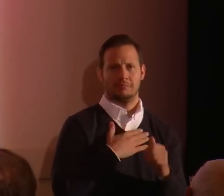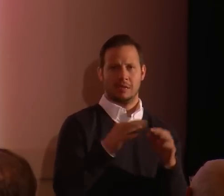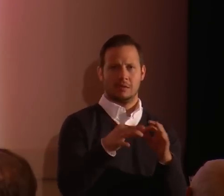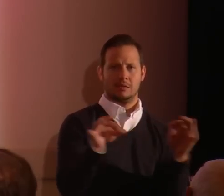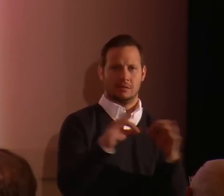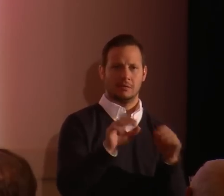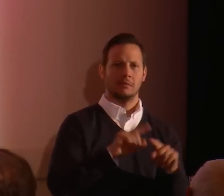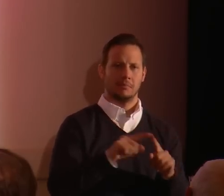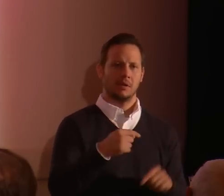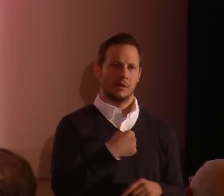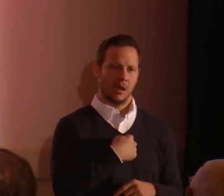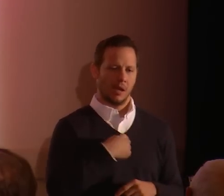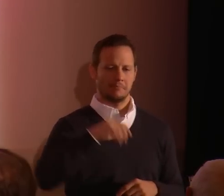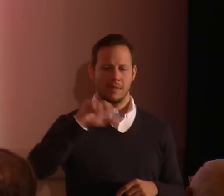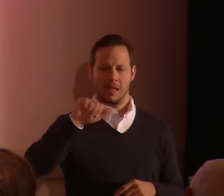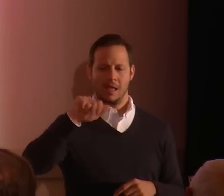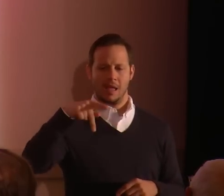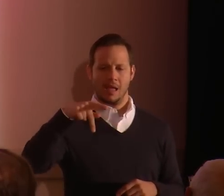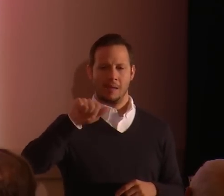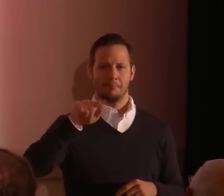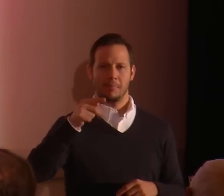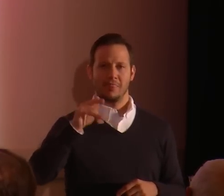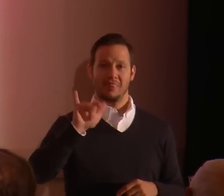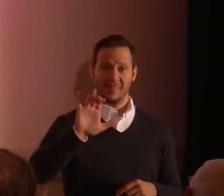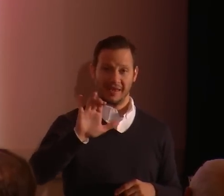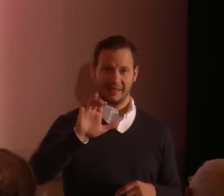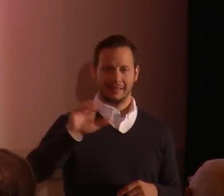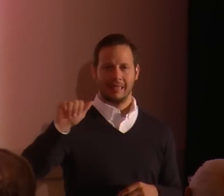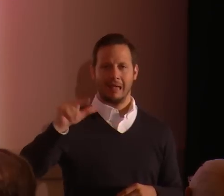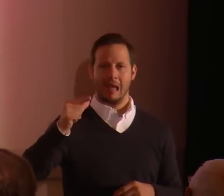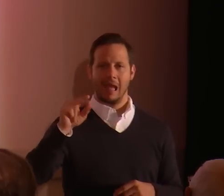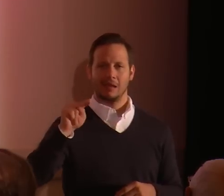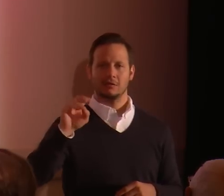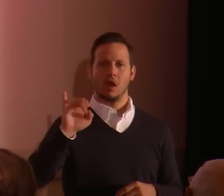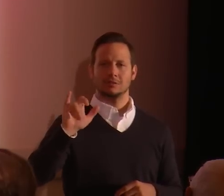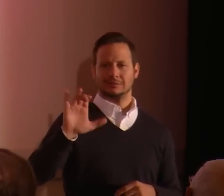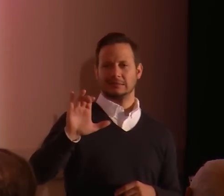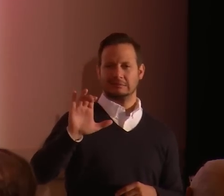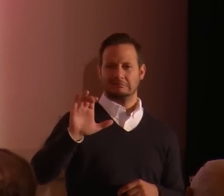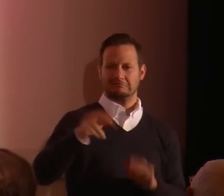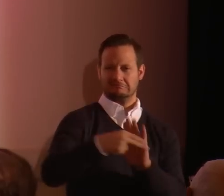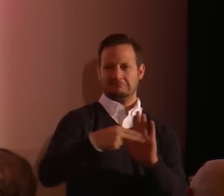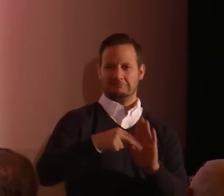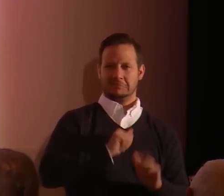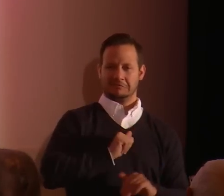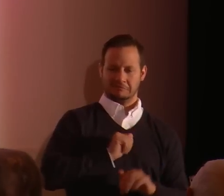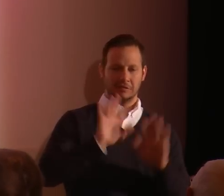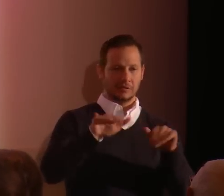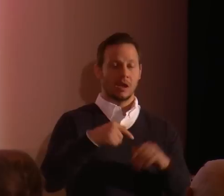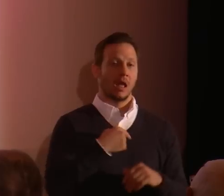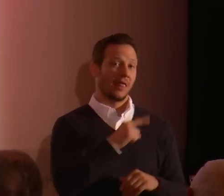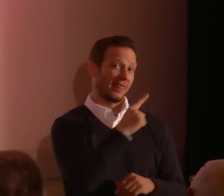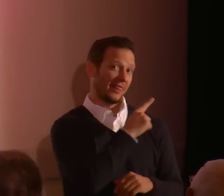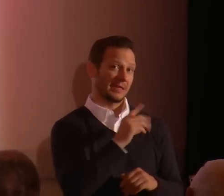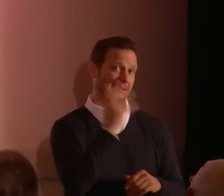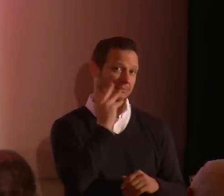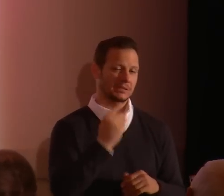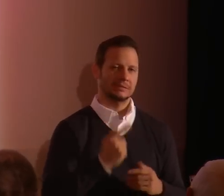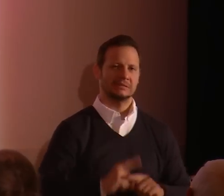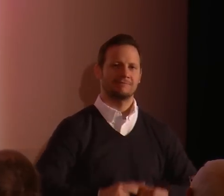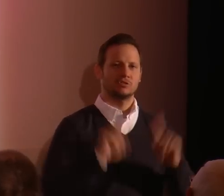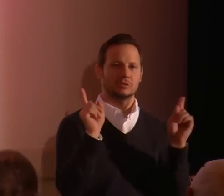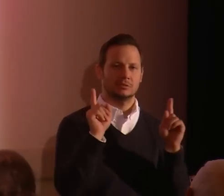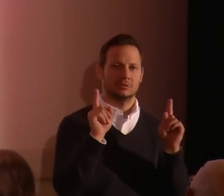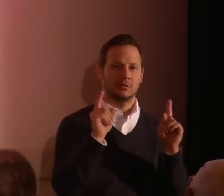apathetic agnostic at best, I had a very different experience than you might expect. And it's because of what you didn't